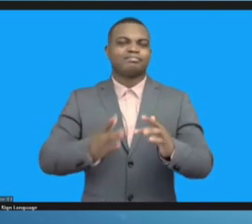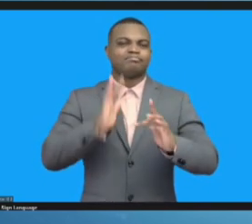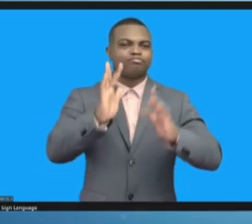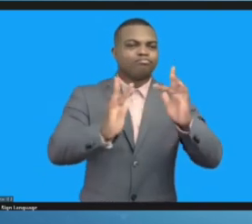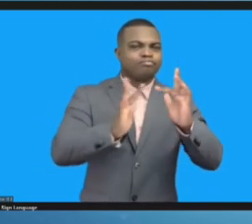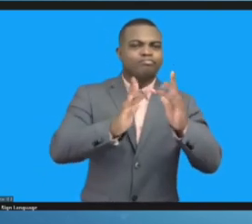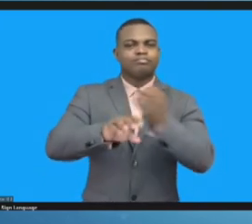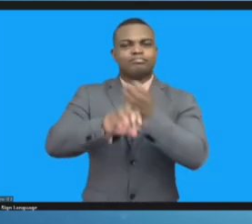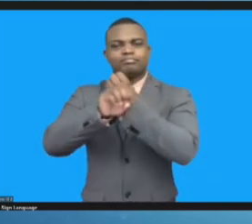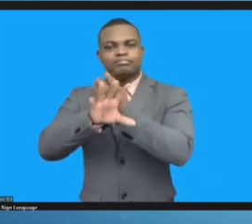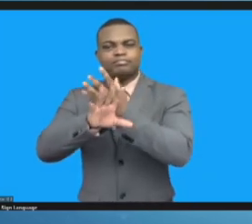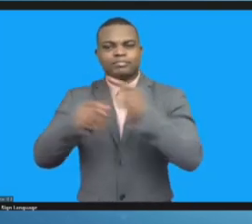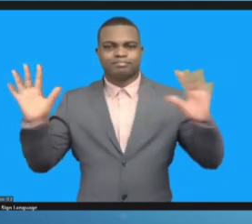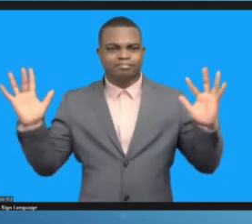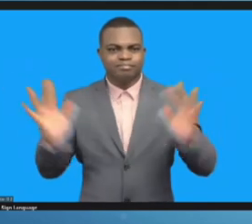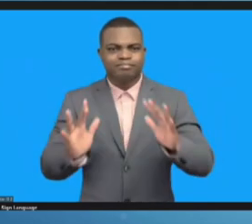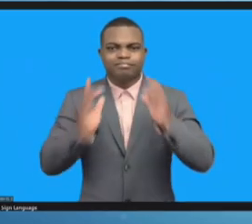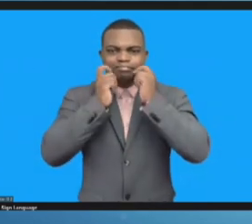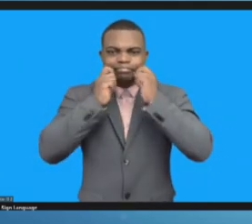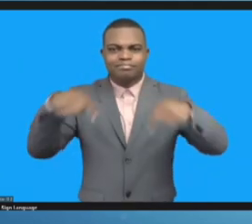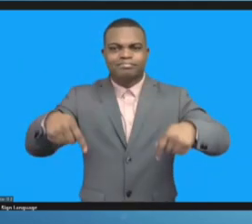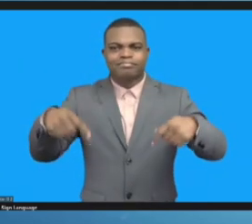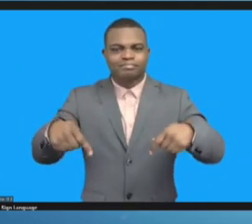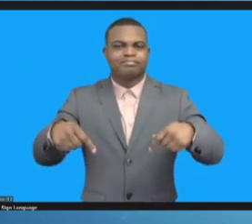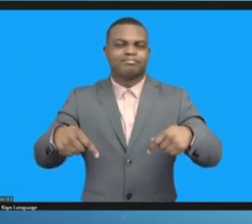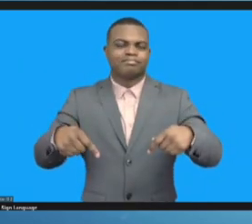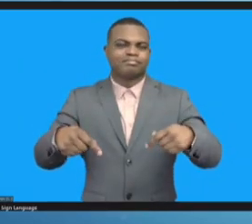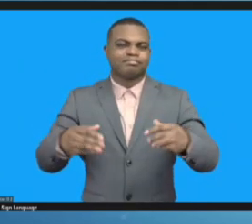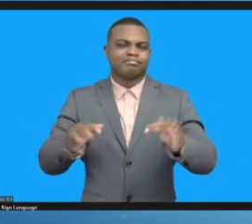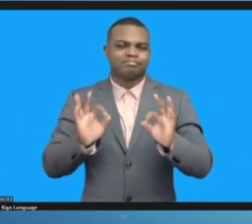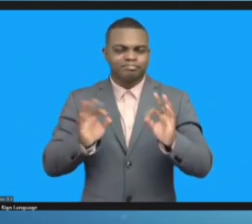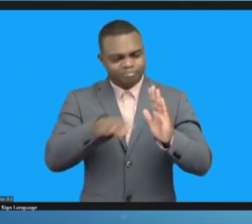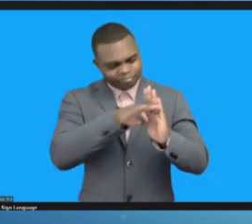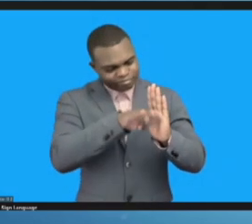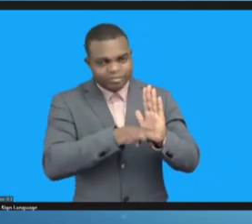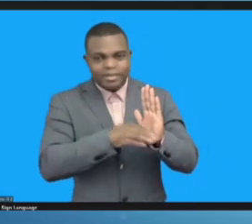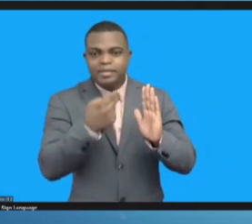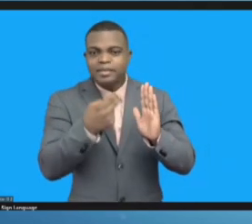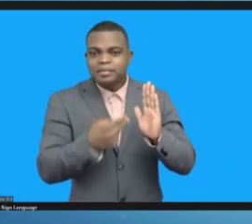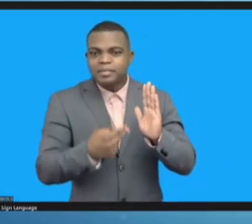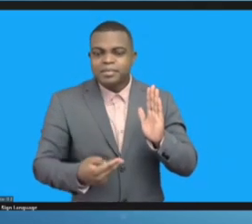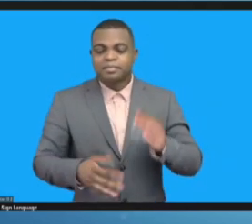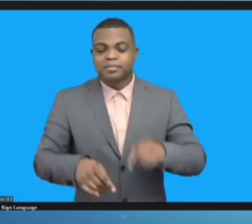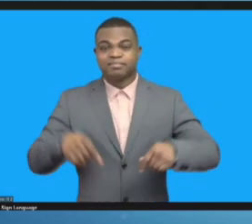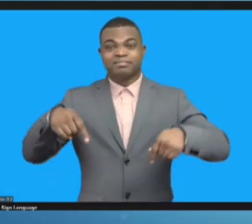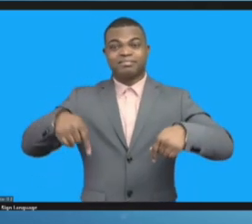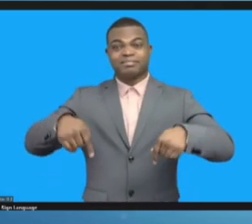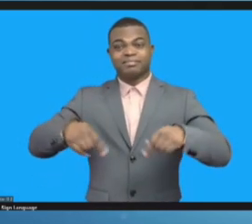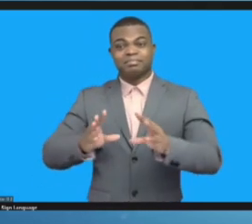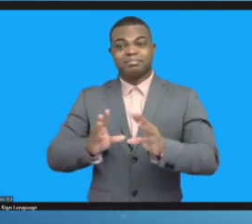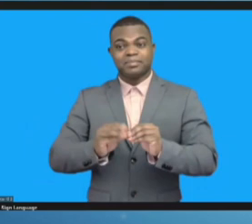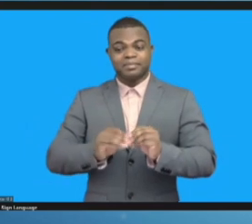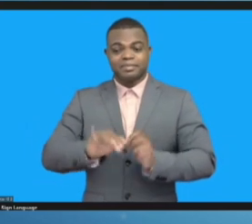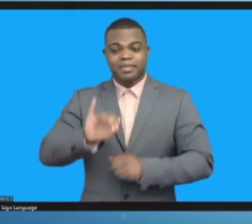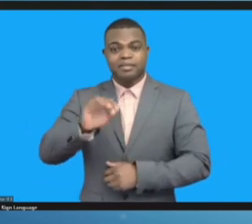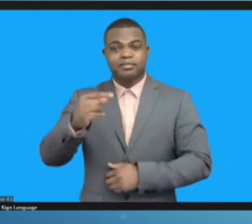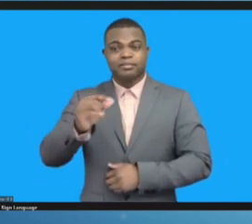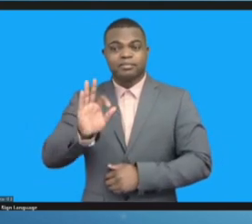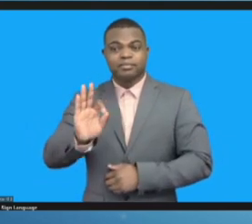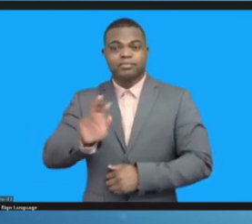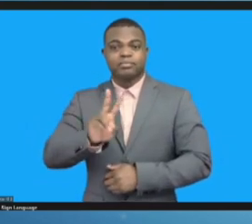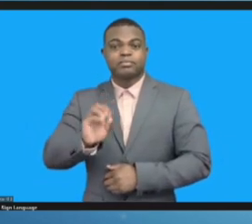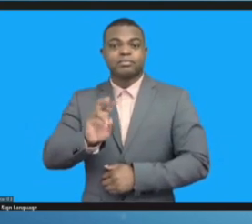Ababa for a grand opening ceremony by His Excellency Prime Minister Dr. Abiy Ahmed of the Federal Democratic Republic of